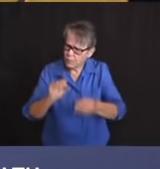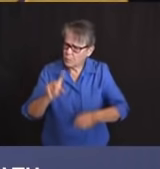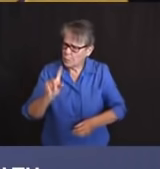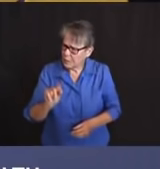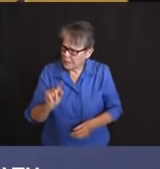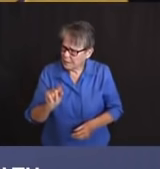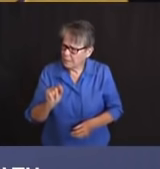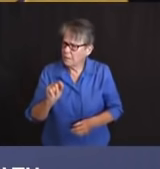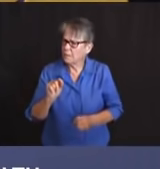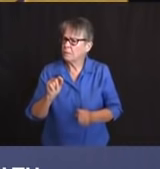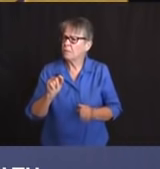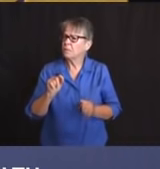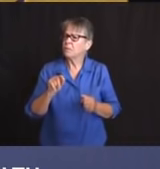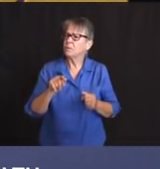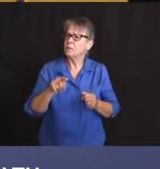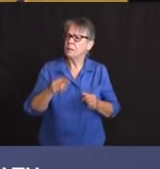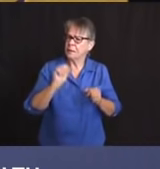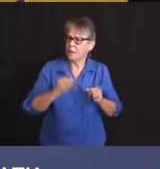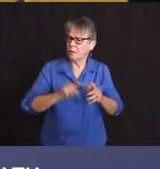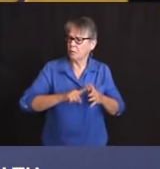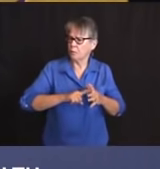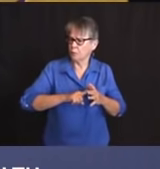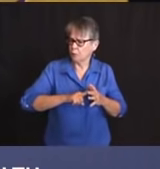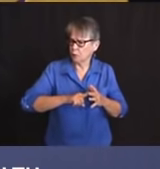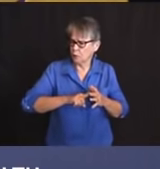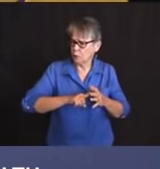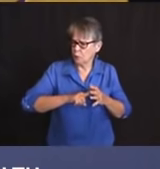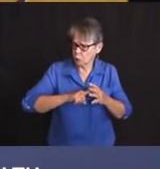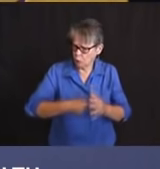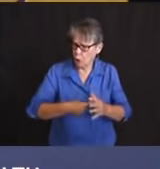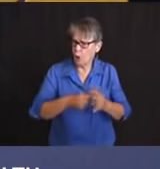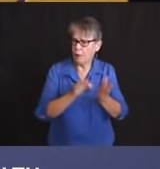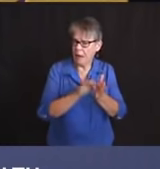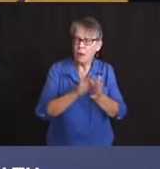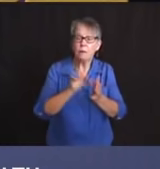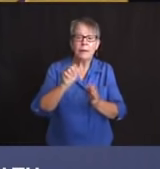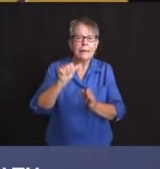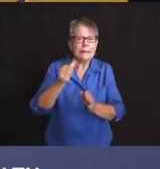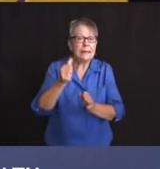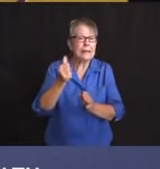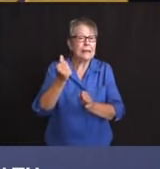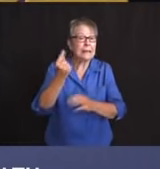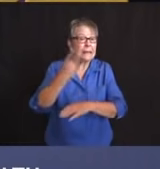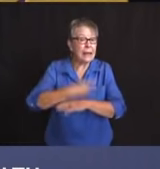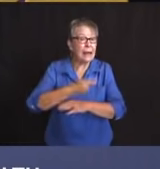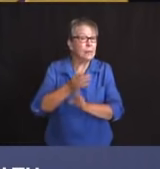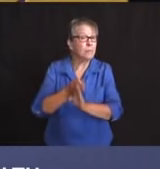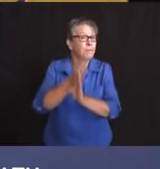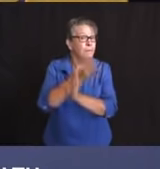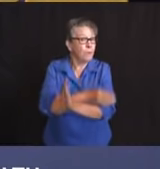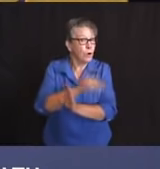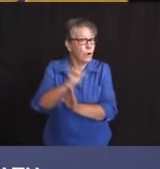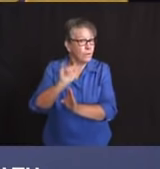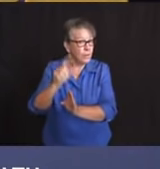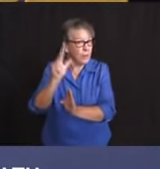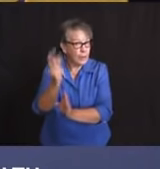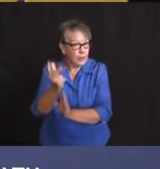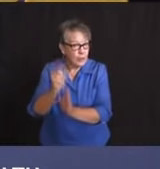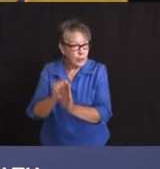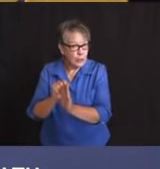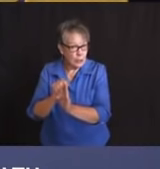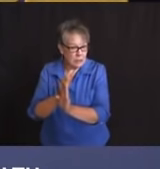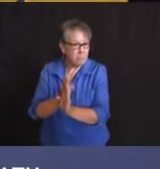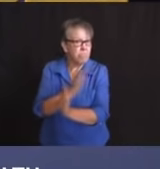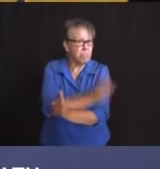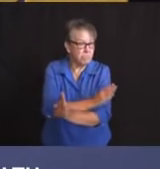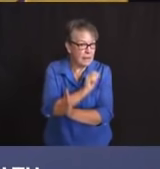simple answer, and I'll ask Matt to come in behind me here, the simple answer, I think, to all of your questions, although I haven't given a whole lot of thought as to who should be